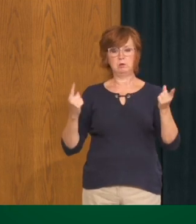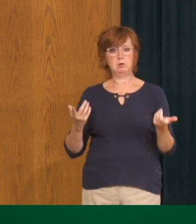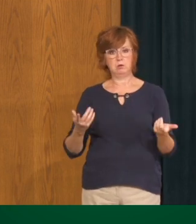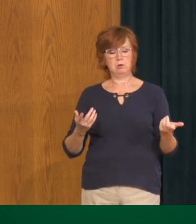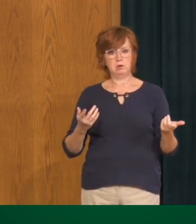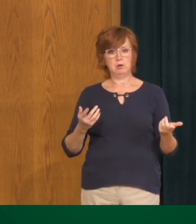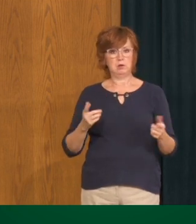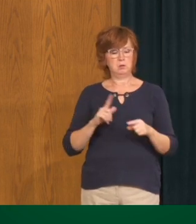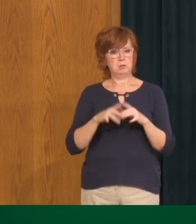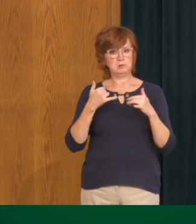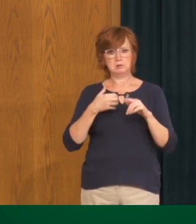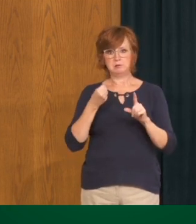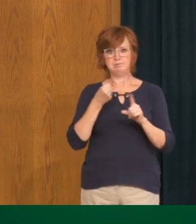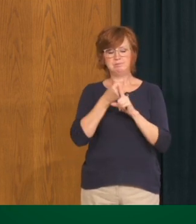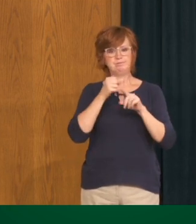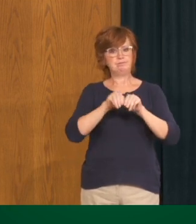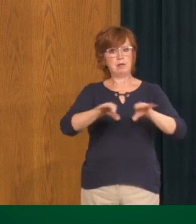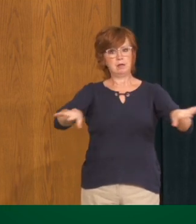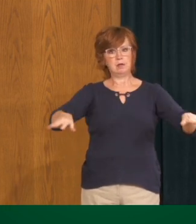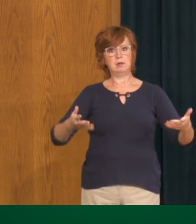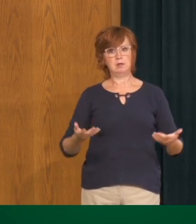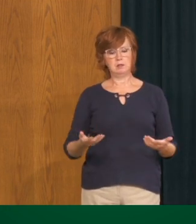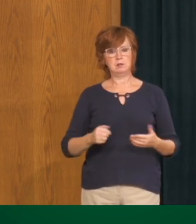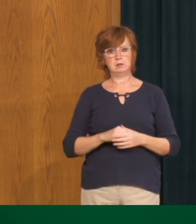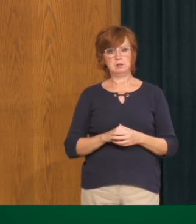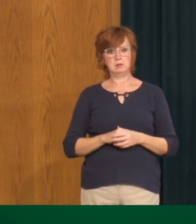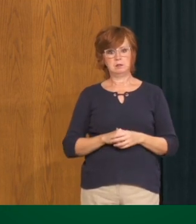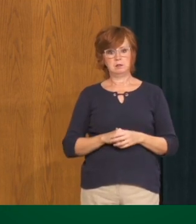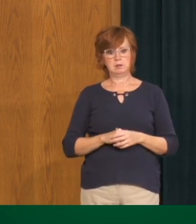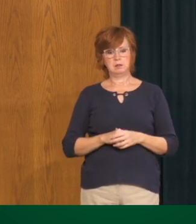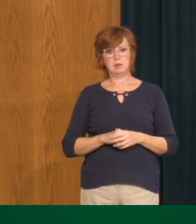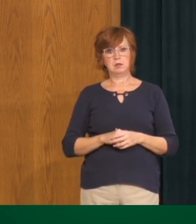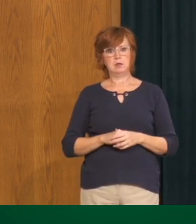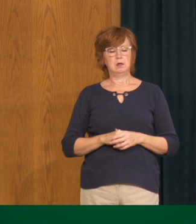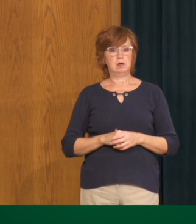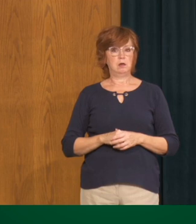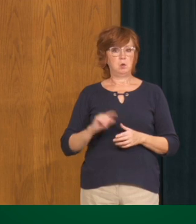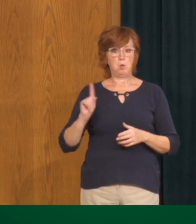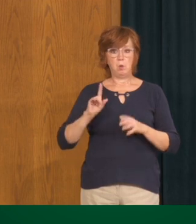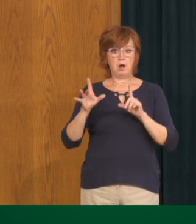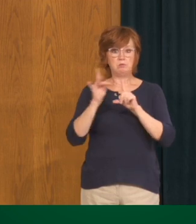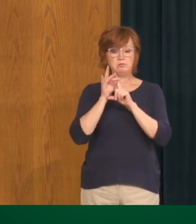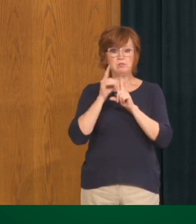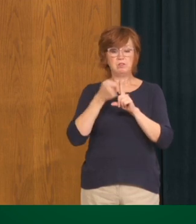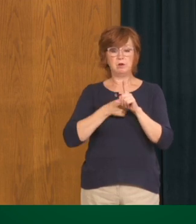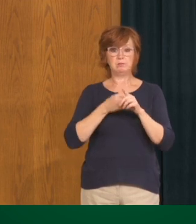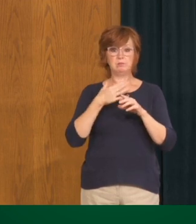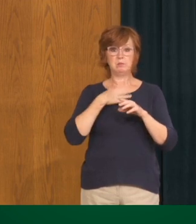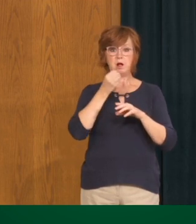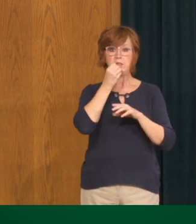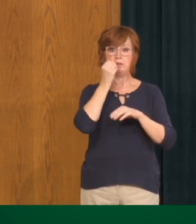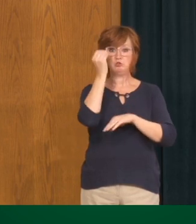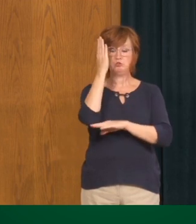sometimes transmission does happen, and what we've seen it happens when during a lunch break or other settings where you may